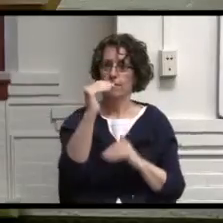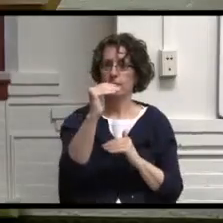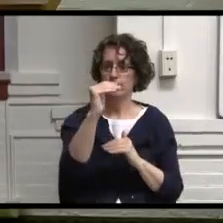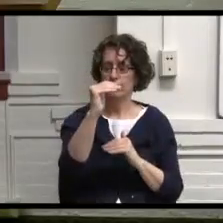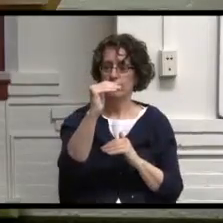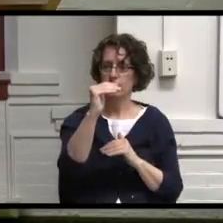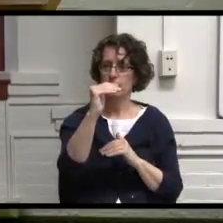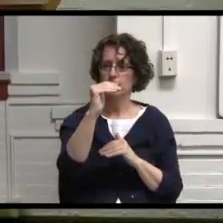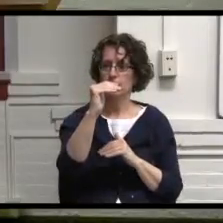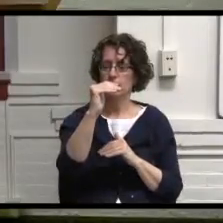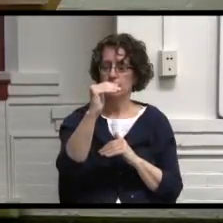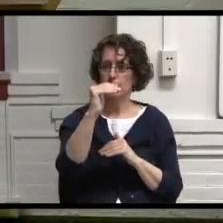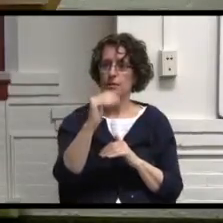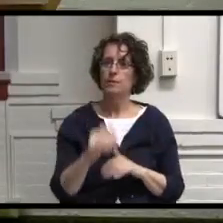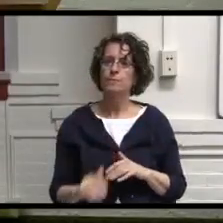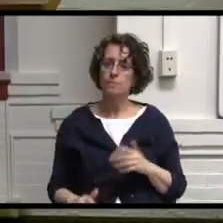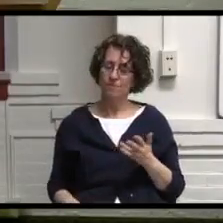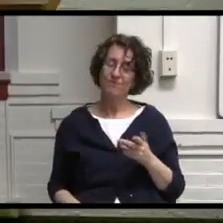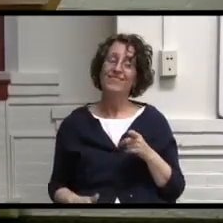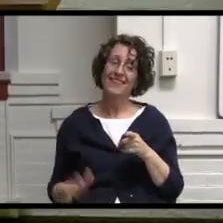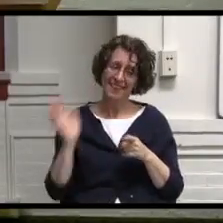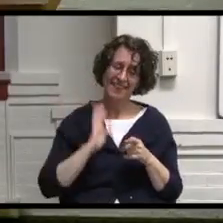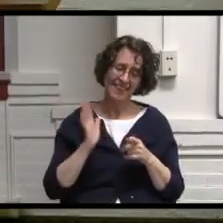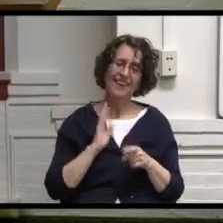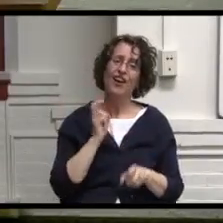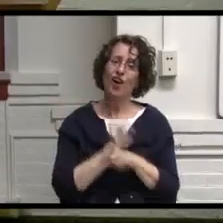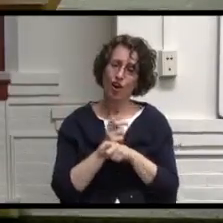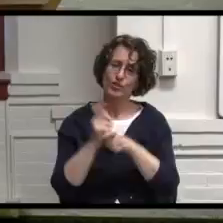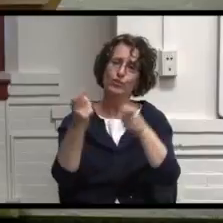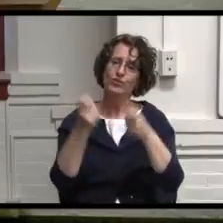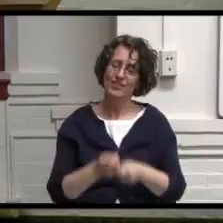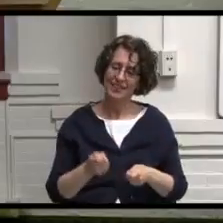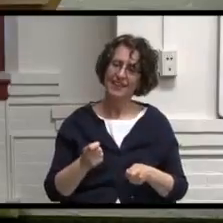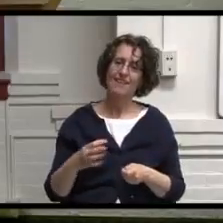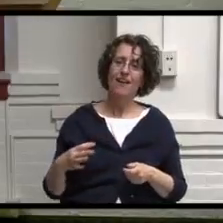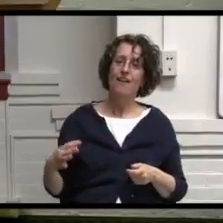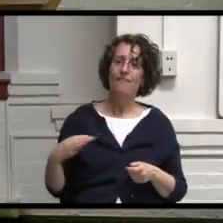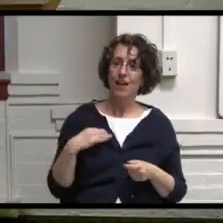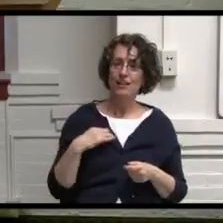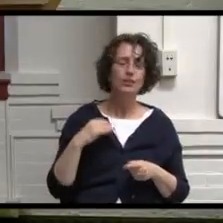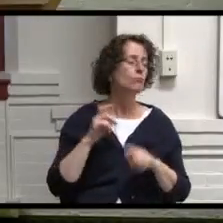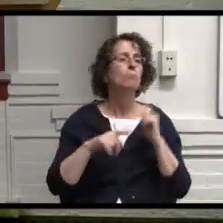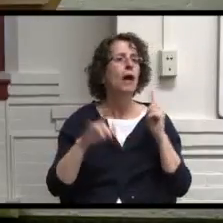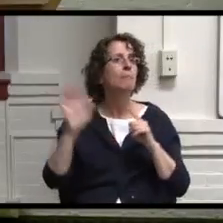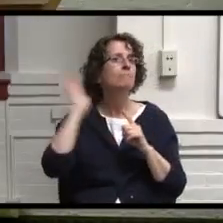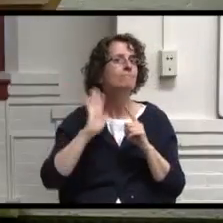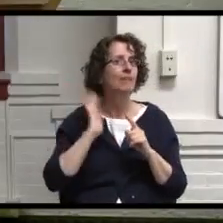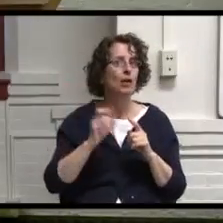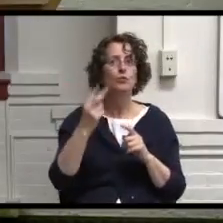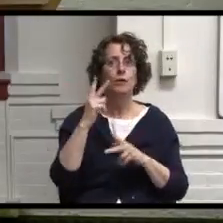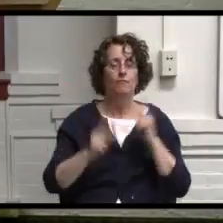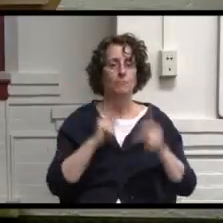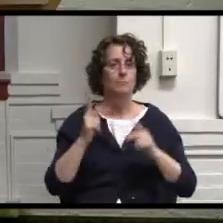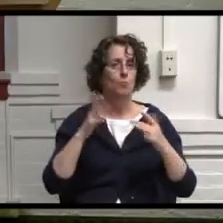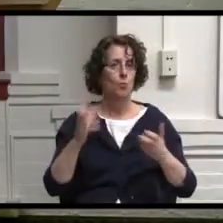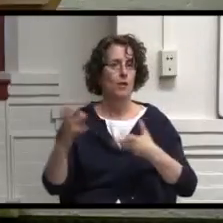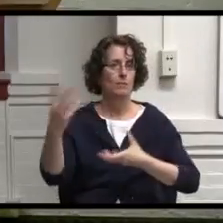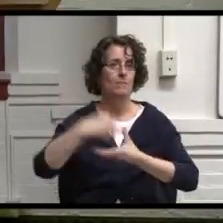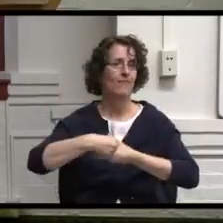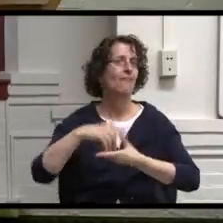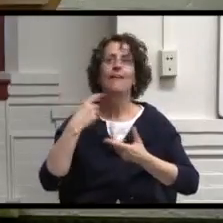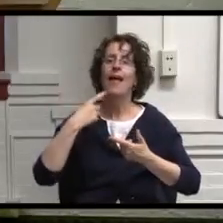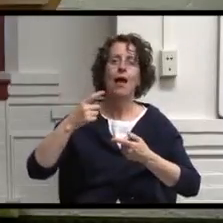was also hard to find volunteers, and yet we had 12 people volunteering for this one committee. Yeah. And they didn't want to turn anyone